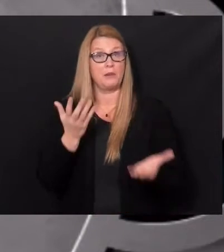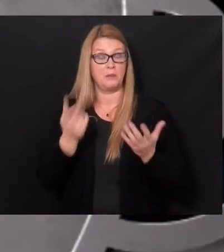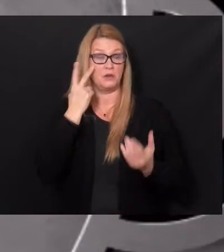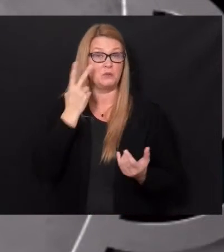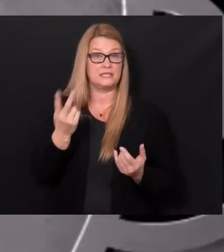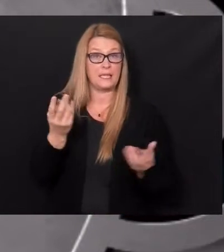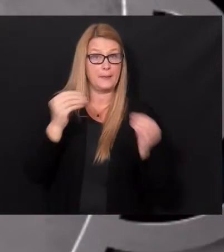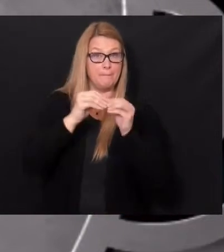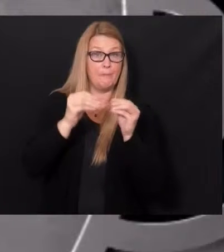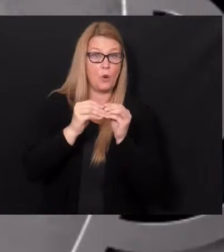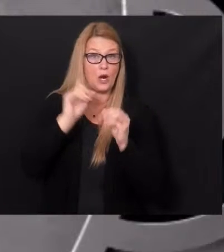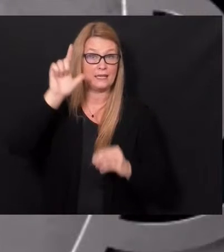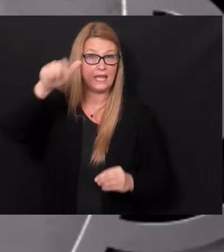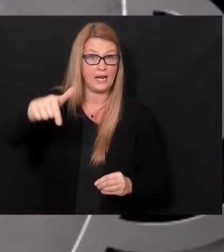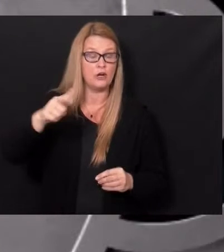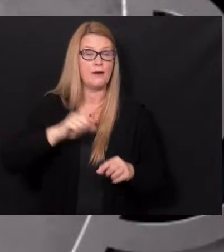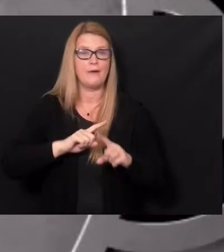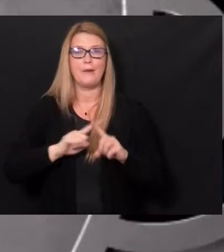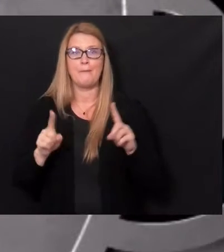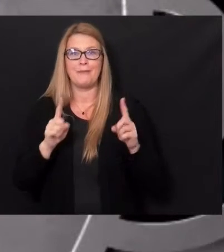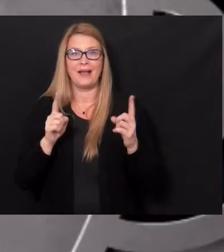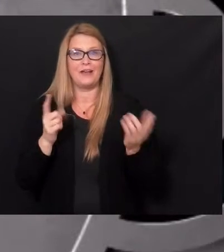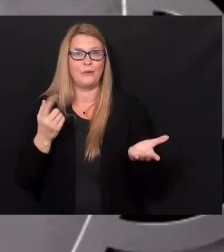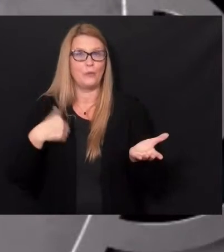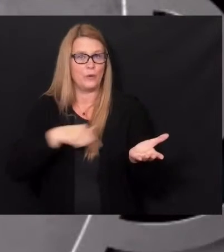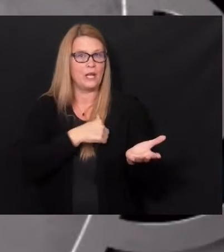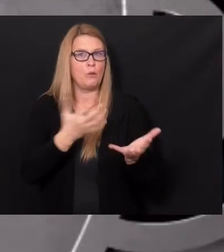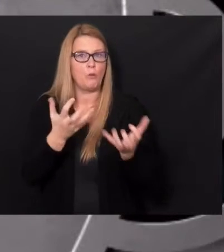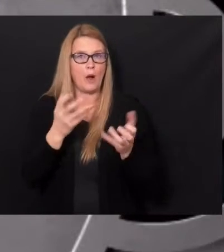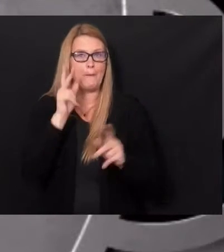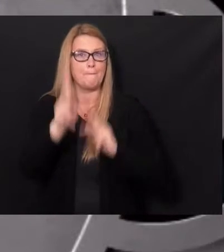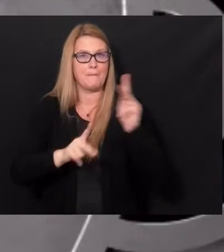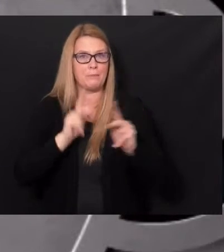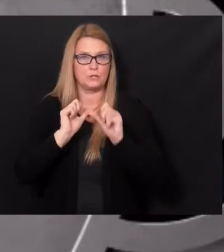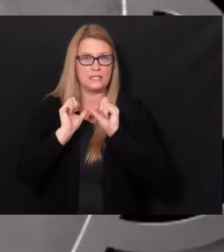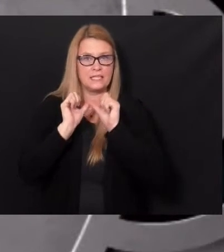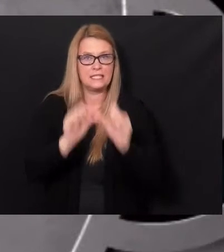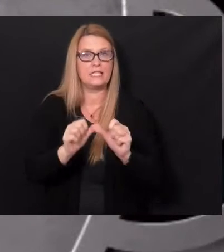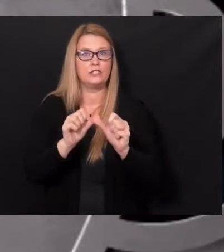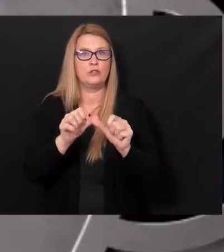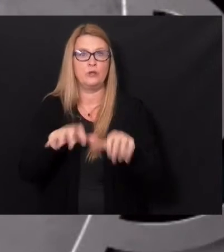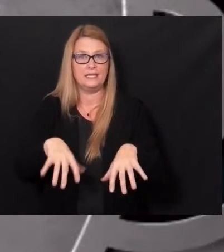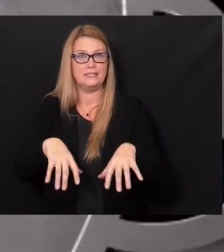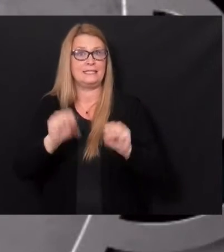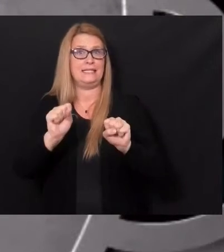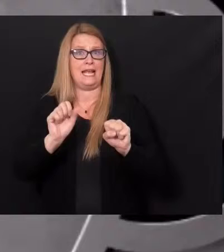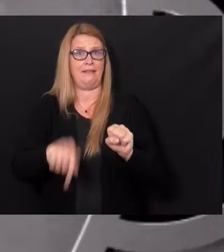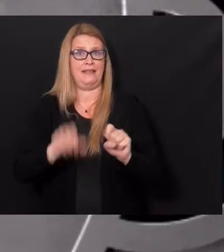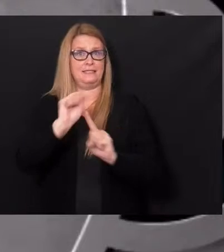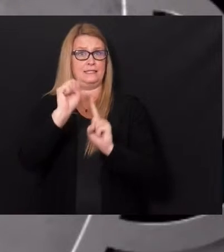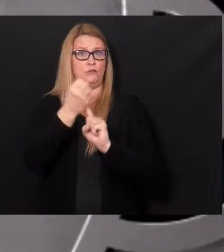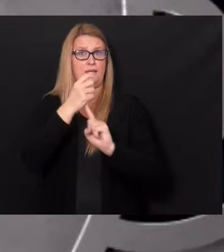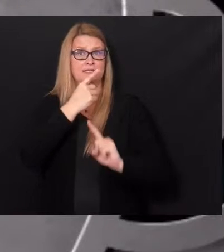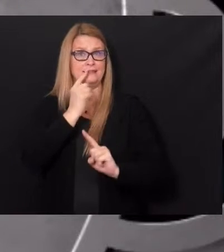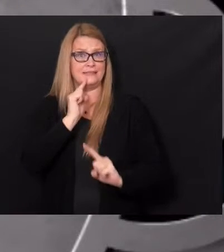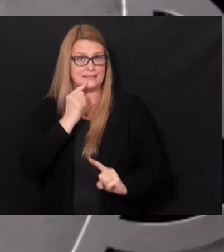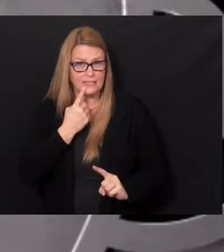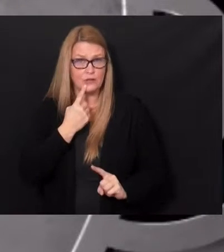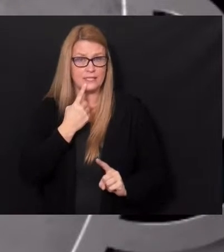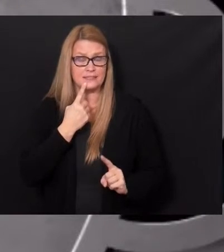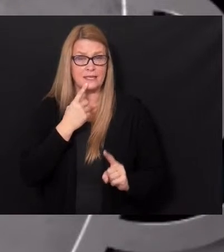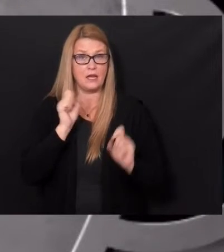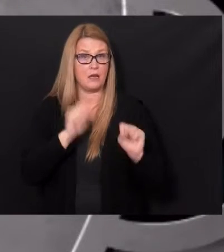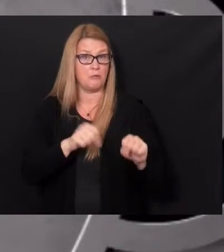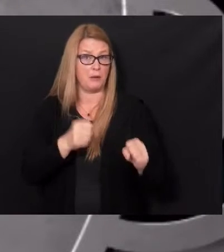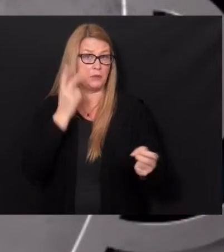in the state. So with that being said, we want people to wear their masks, take it seriously, and it's possible that we'll see more